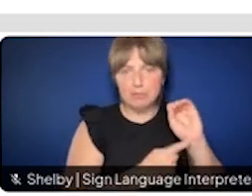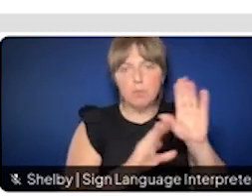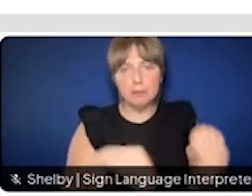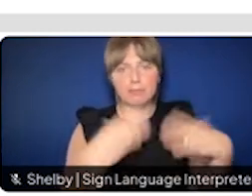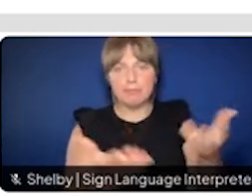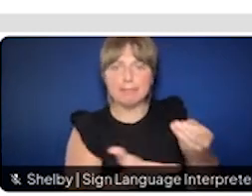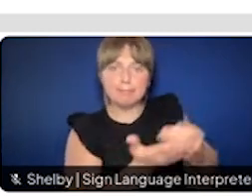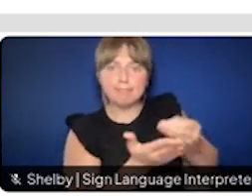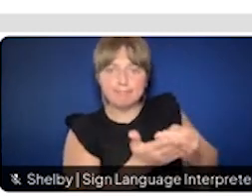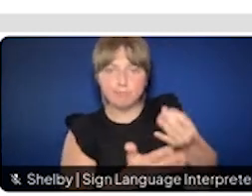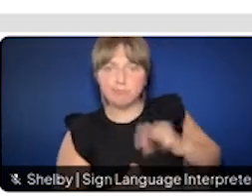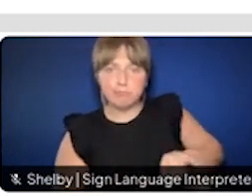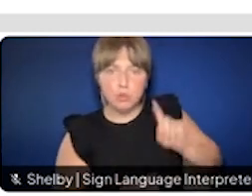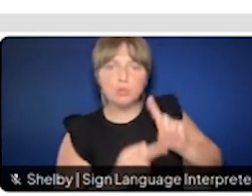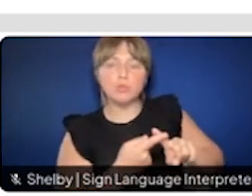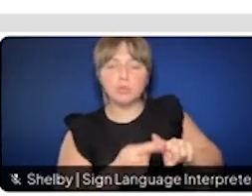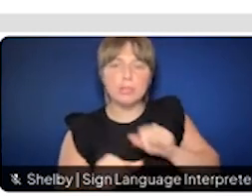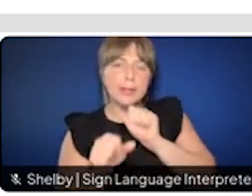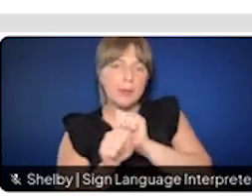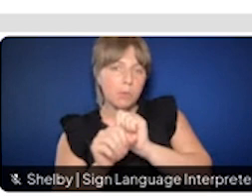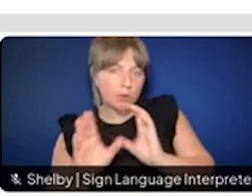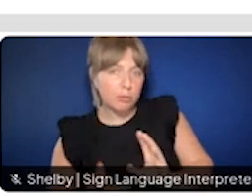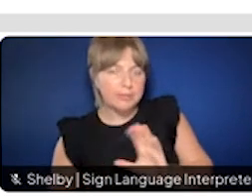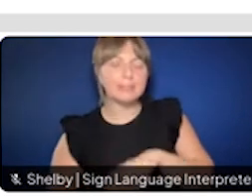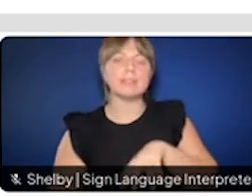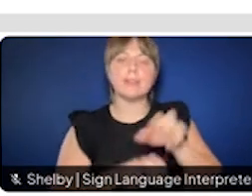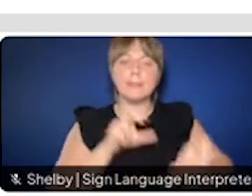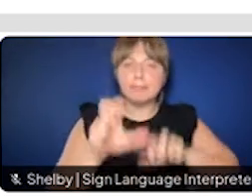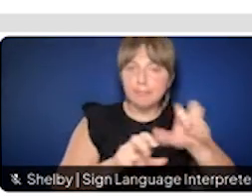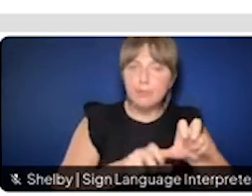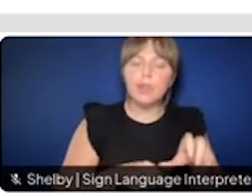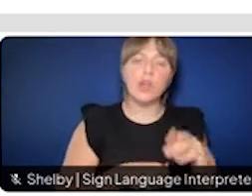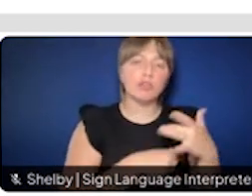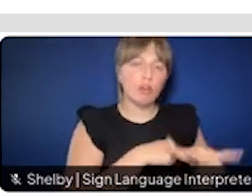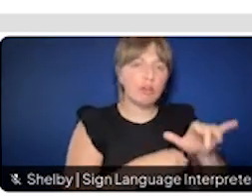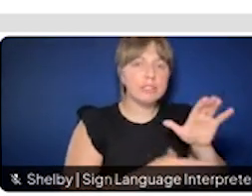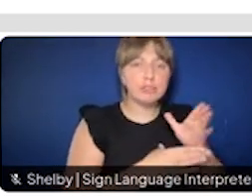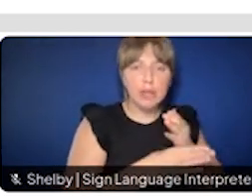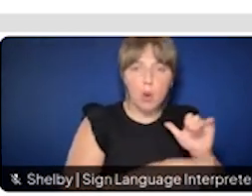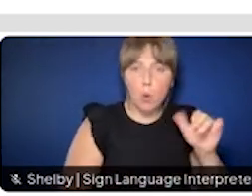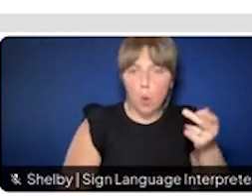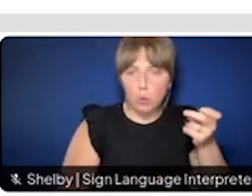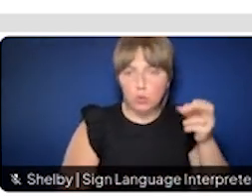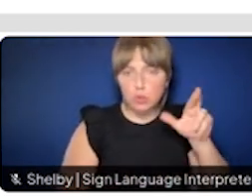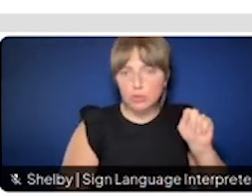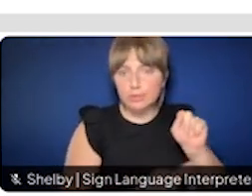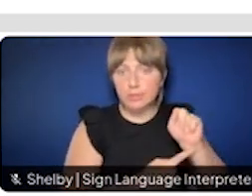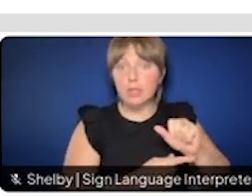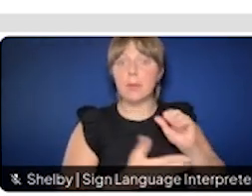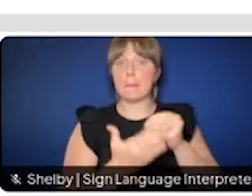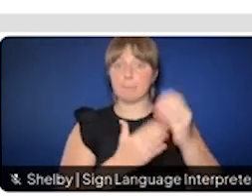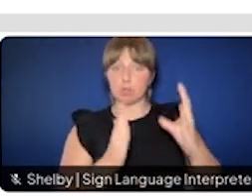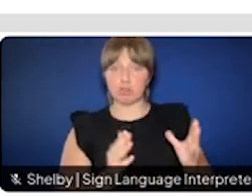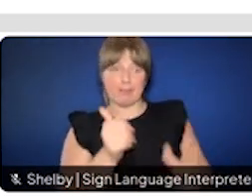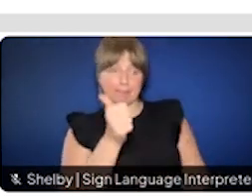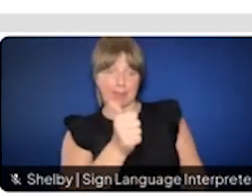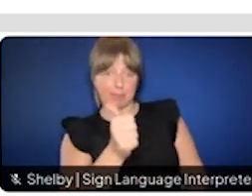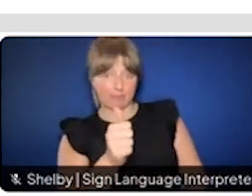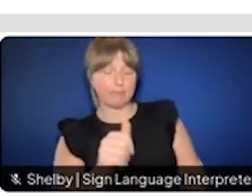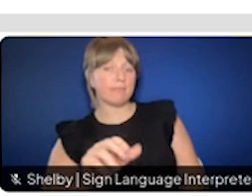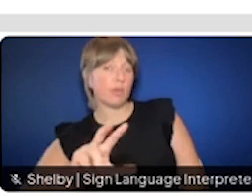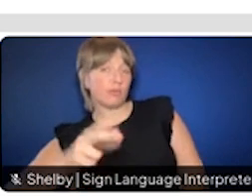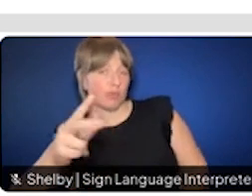their employees, early investors, and other shareholders. Basically, a purchaser, either the company itself or a third-party